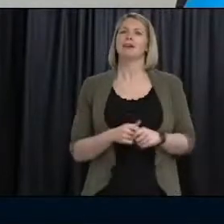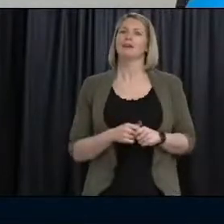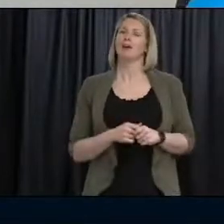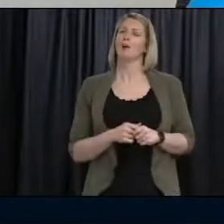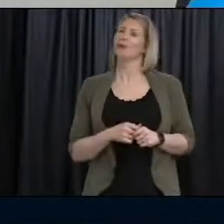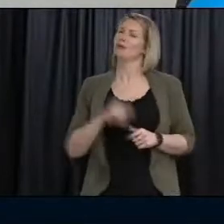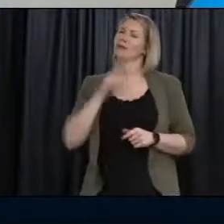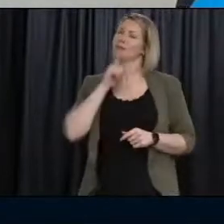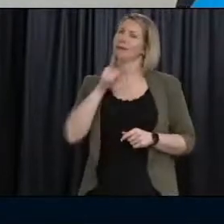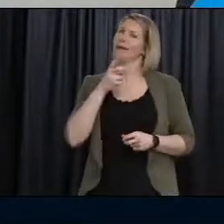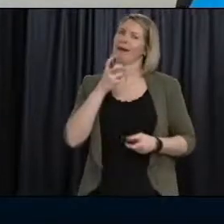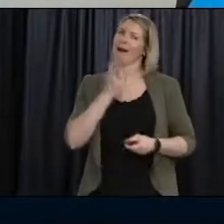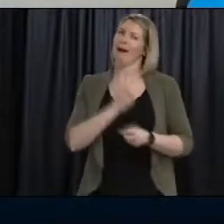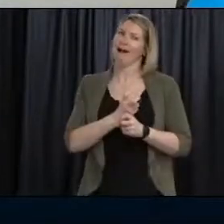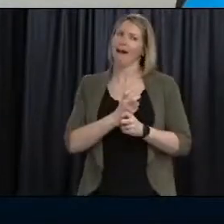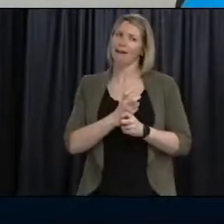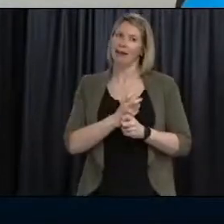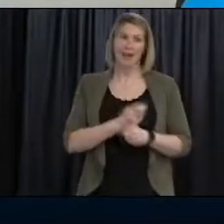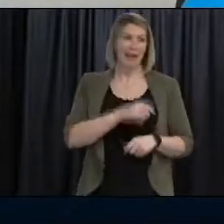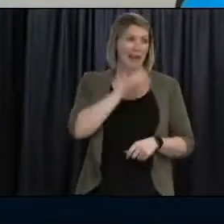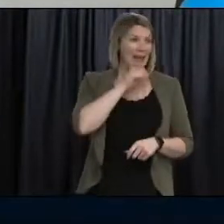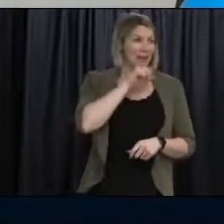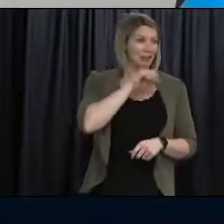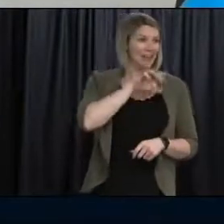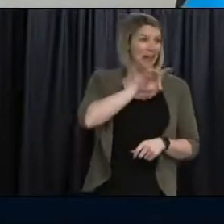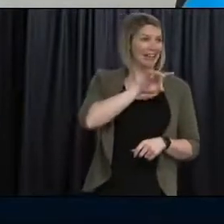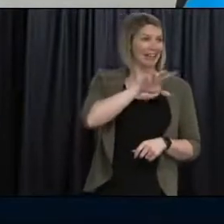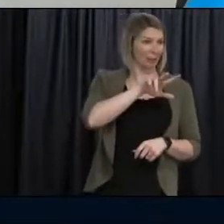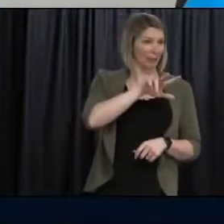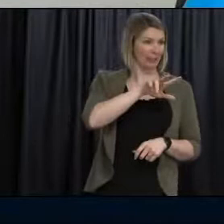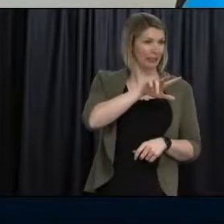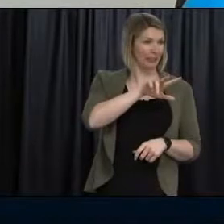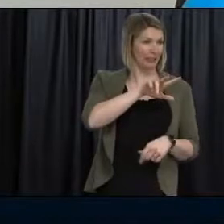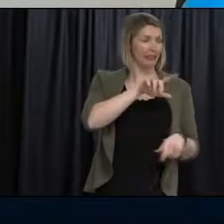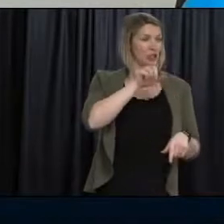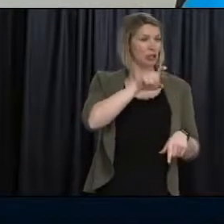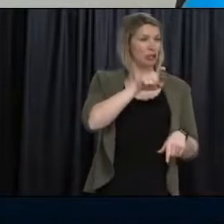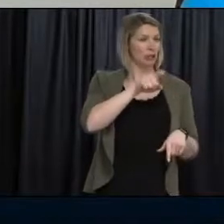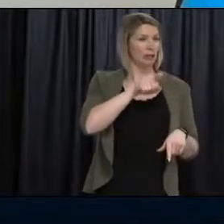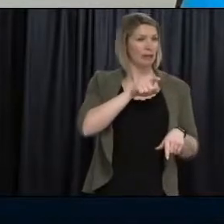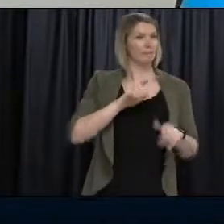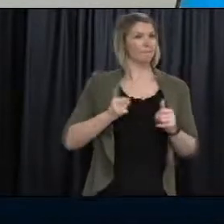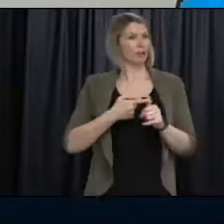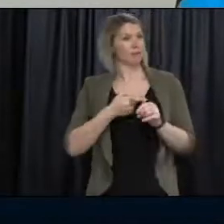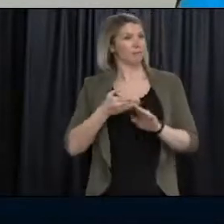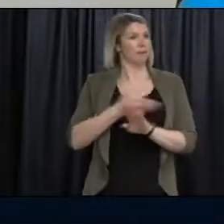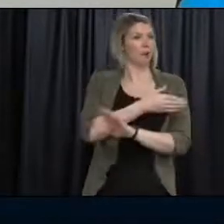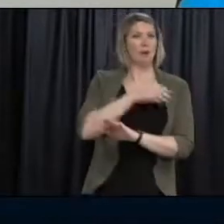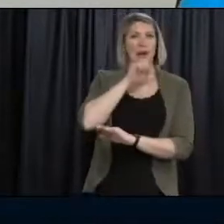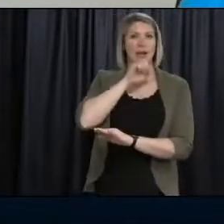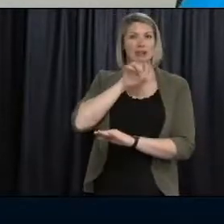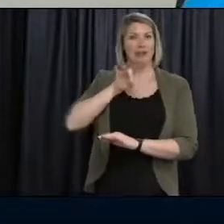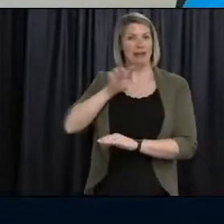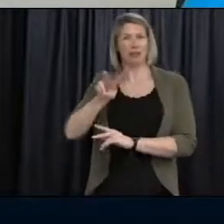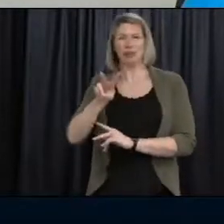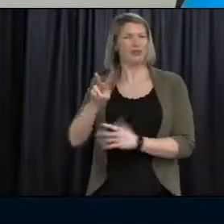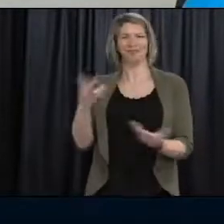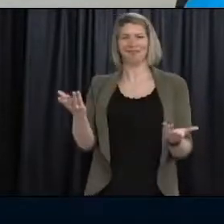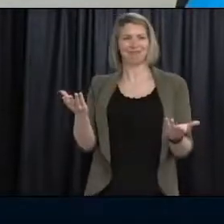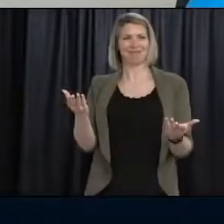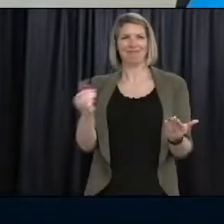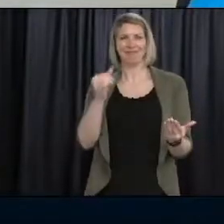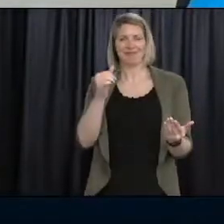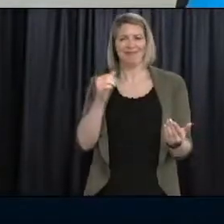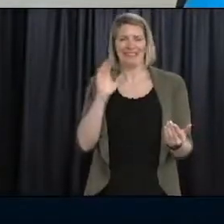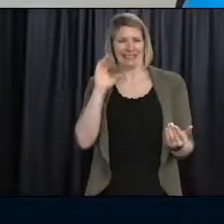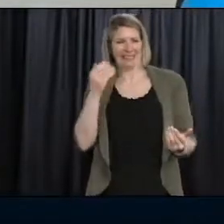It's very difficult to say whether an 83-year-old should go ahead of an 82-year-old or an 84-year-old. We've done them in 5-year batches.